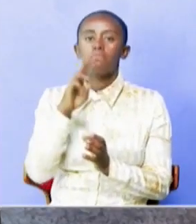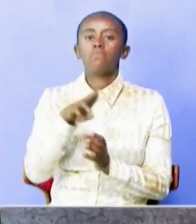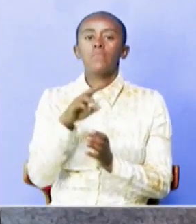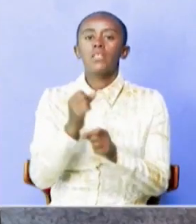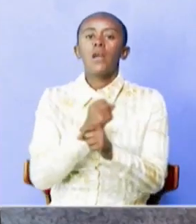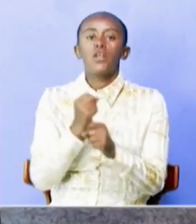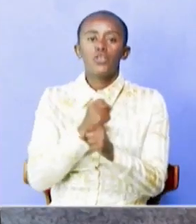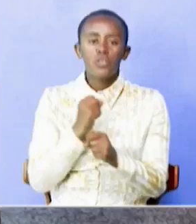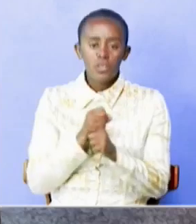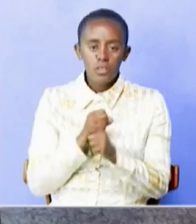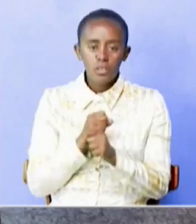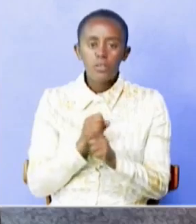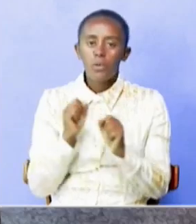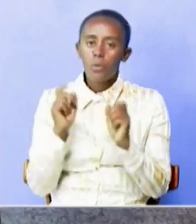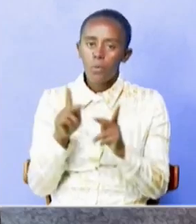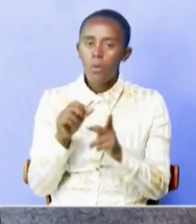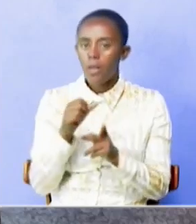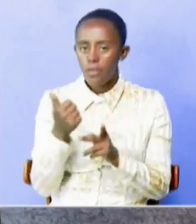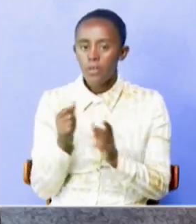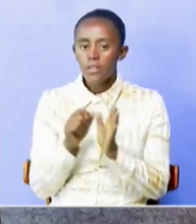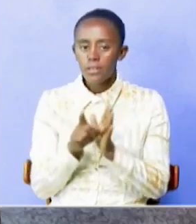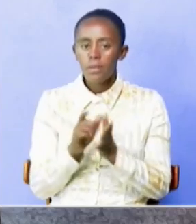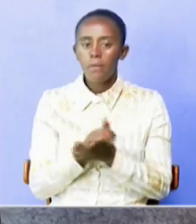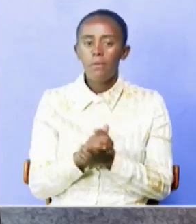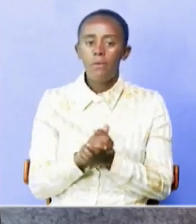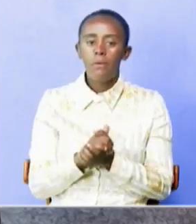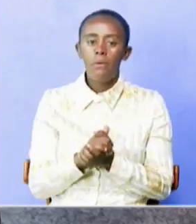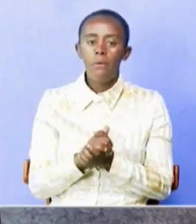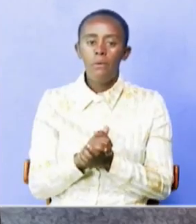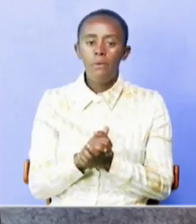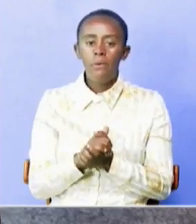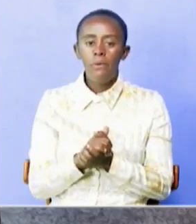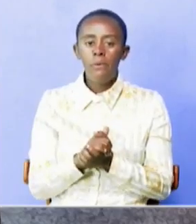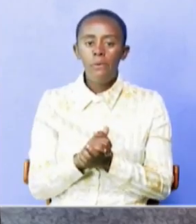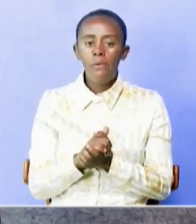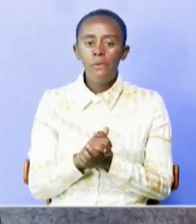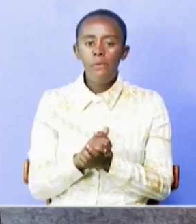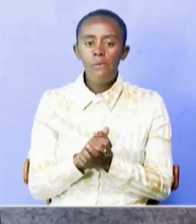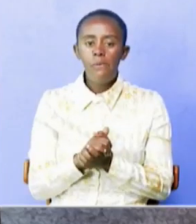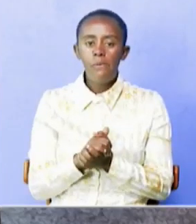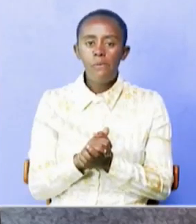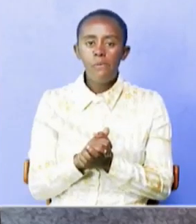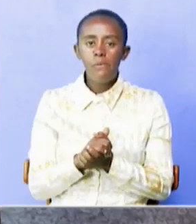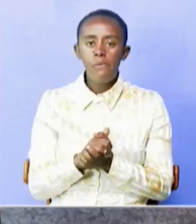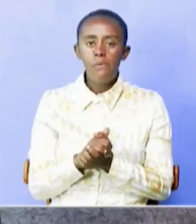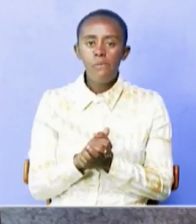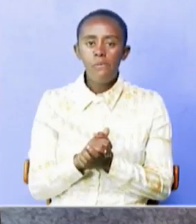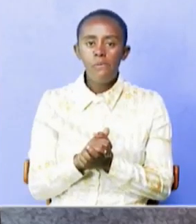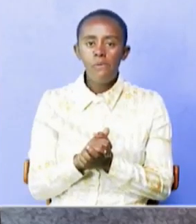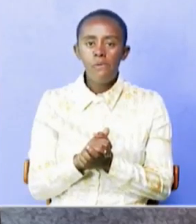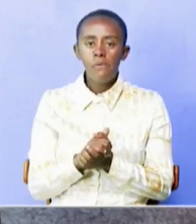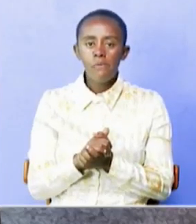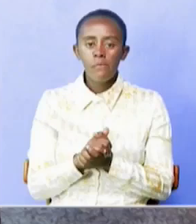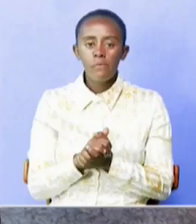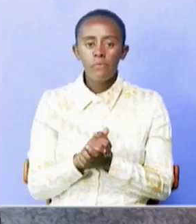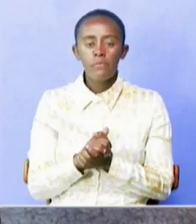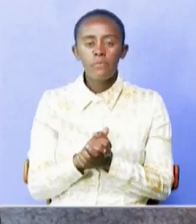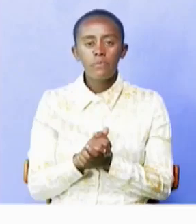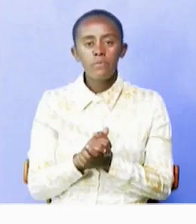action. Okay, what other example could we give? What was the other one? Sorry. Don't forget.